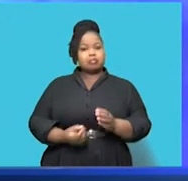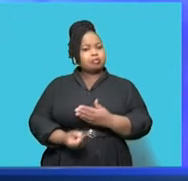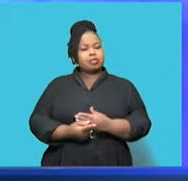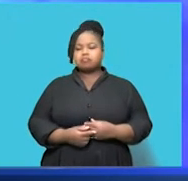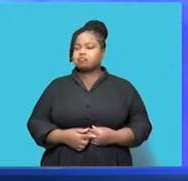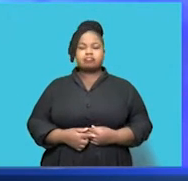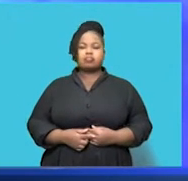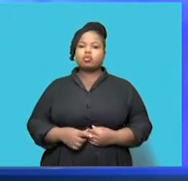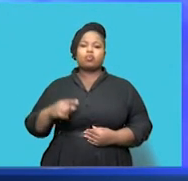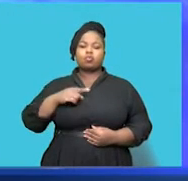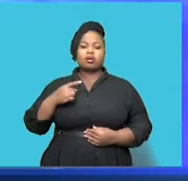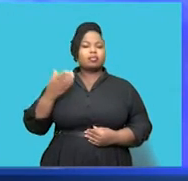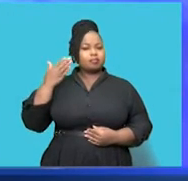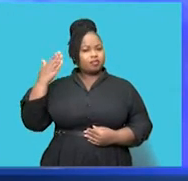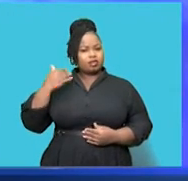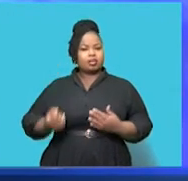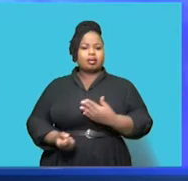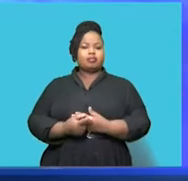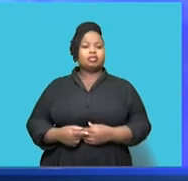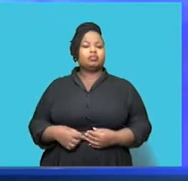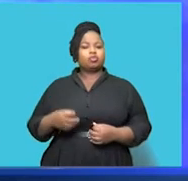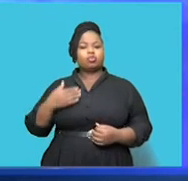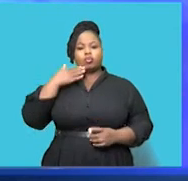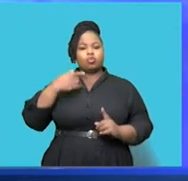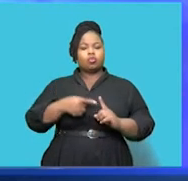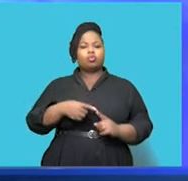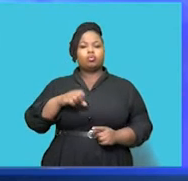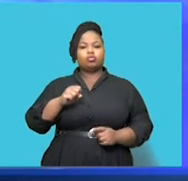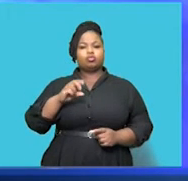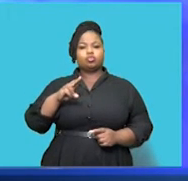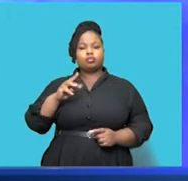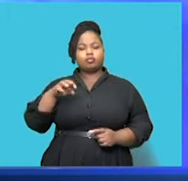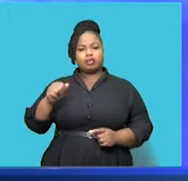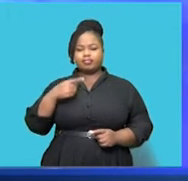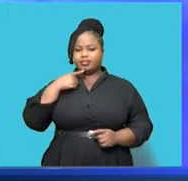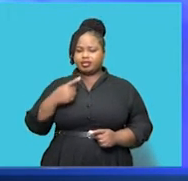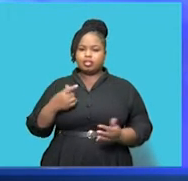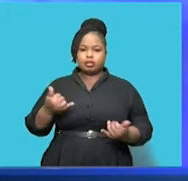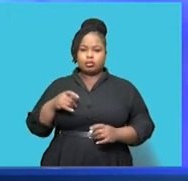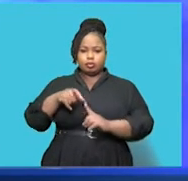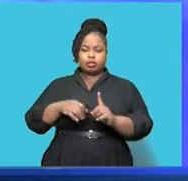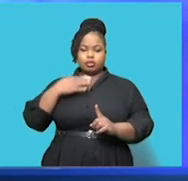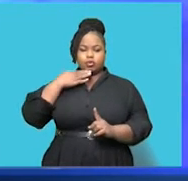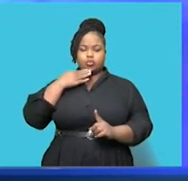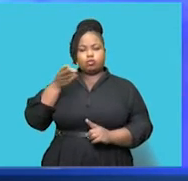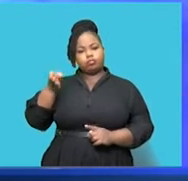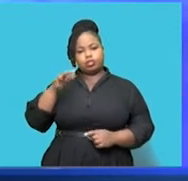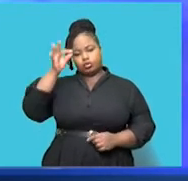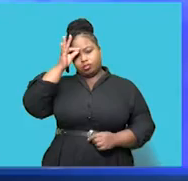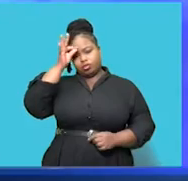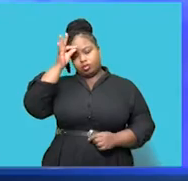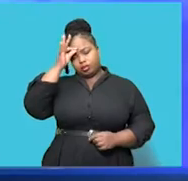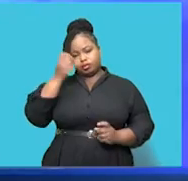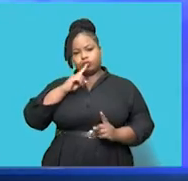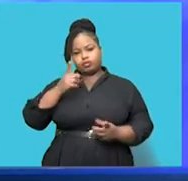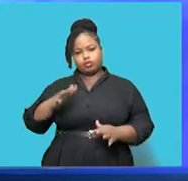la hae. Moemedi ho tswa lebenkeleng e leng Chipran Suma o bolela ha molatofatswa a le tshwarong ya sepolesa tsweletsong ya